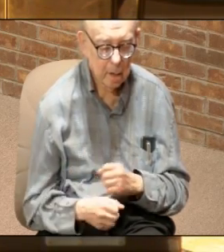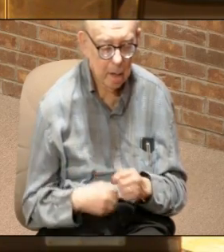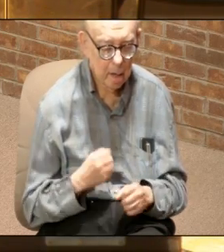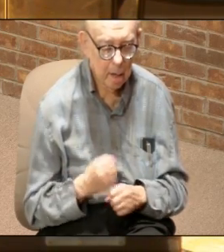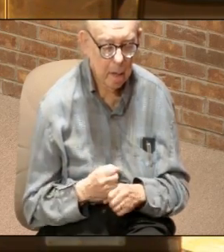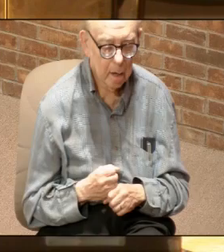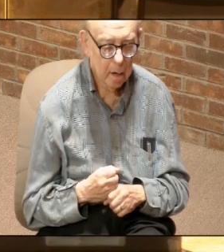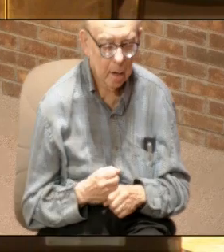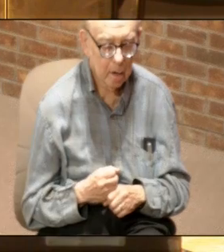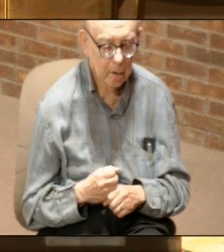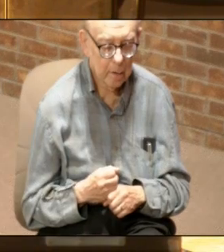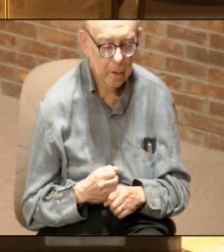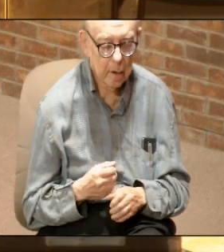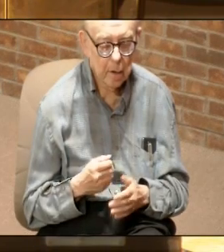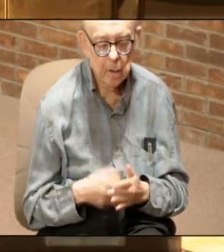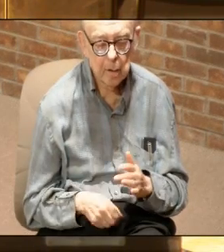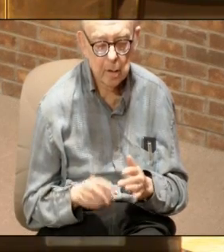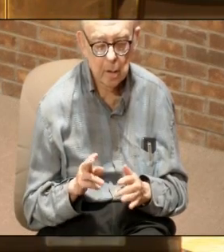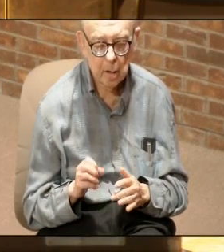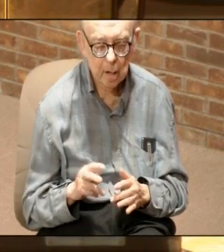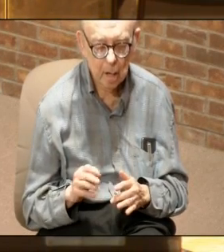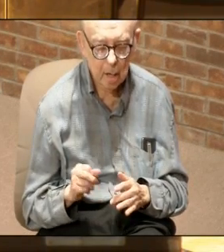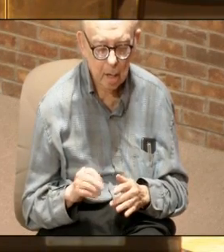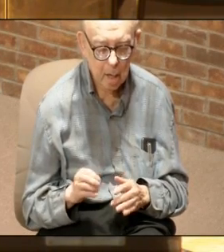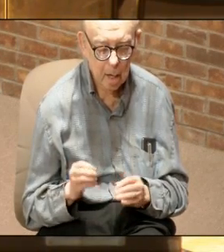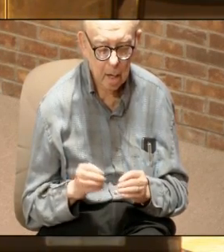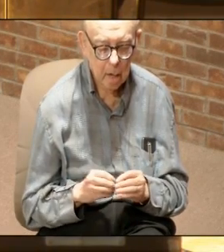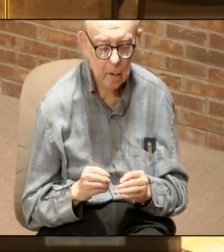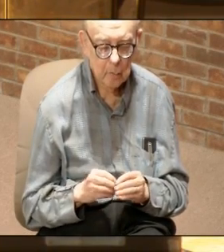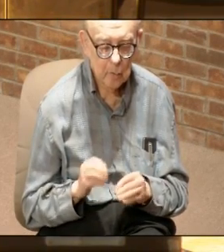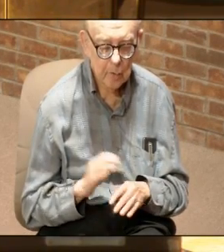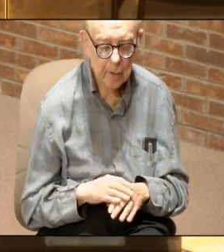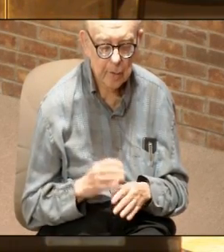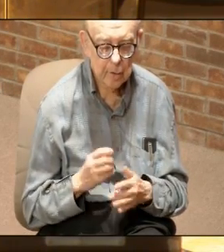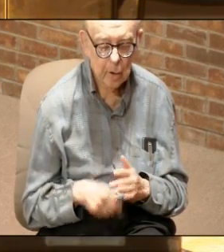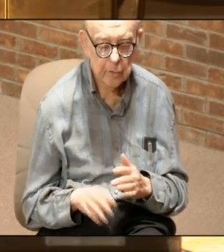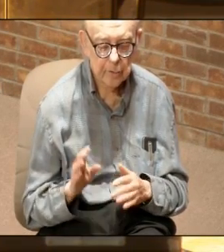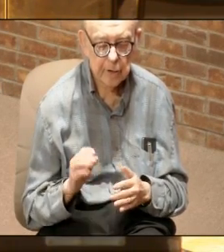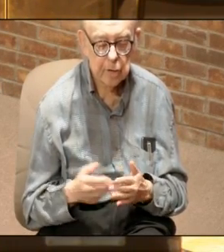price of used cars was more than the price of a new car.